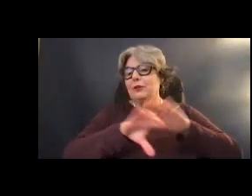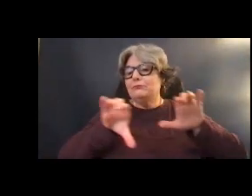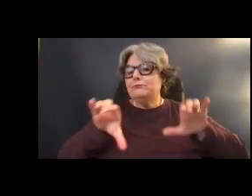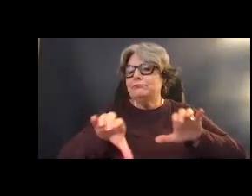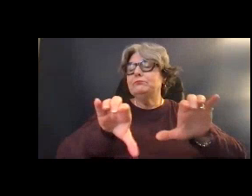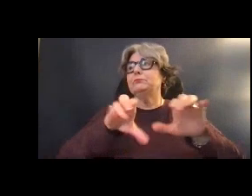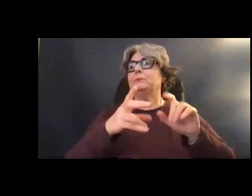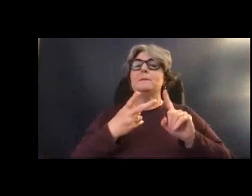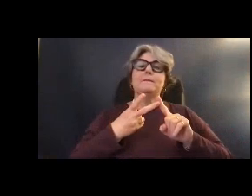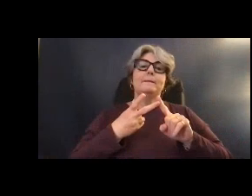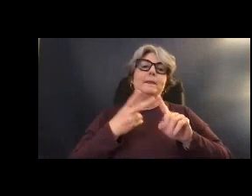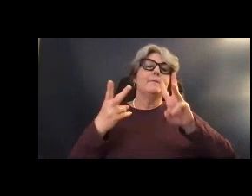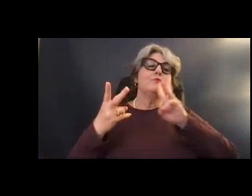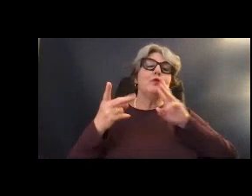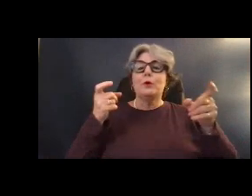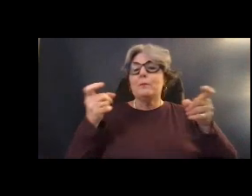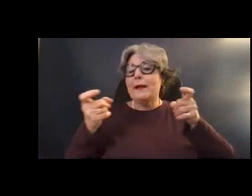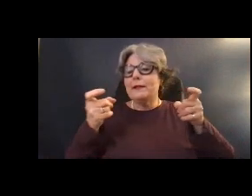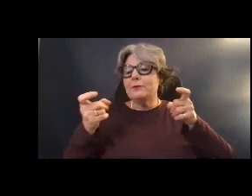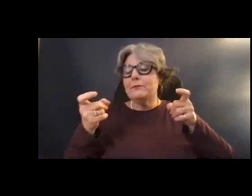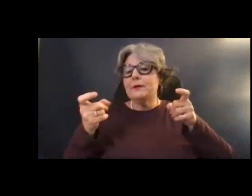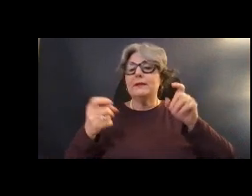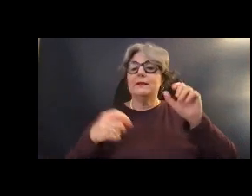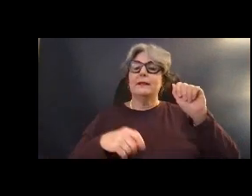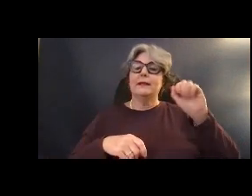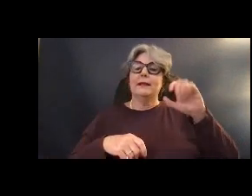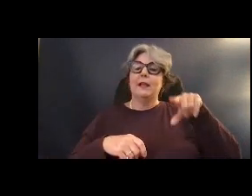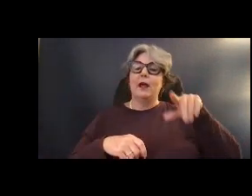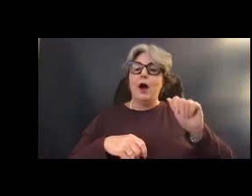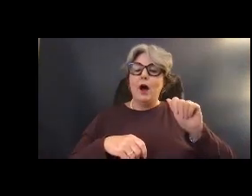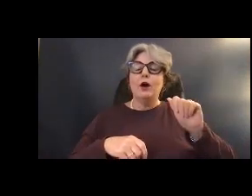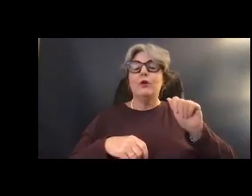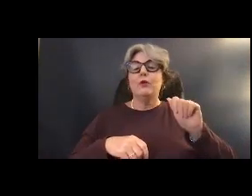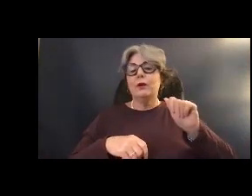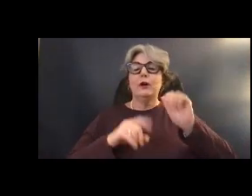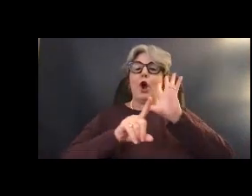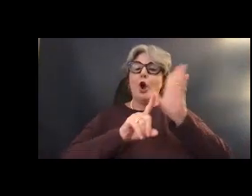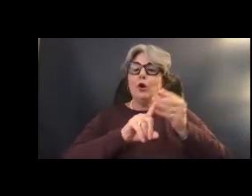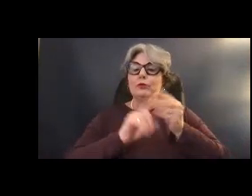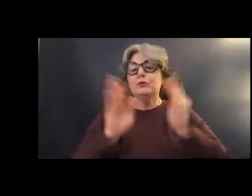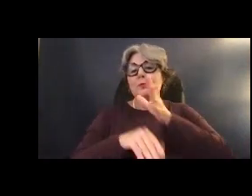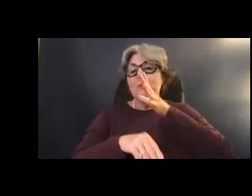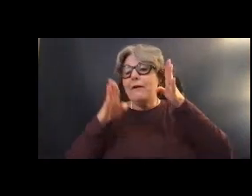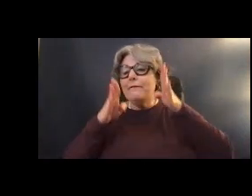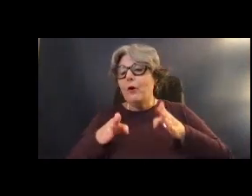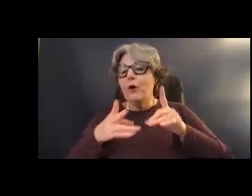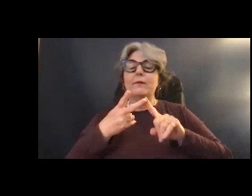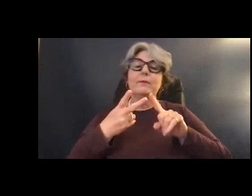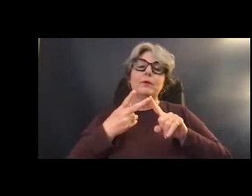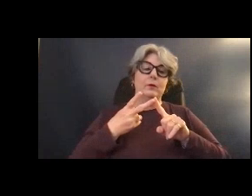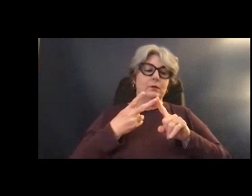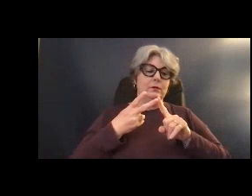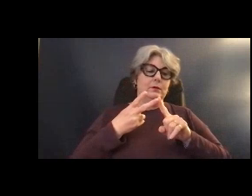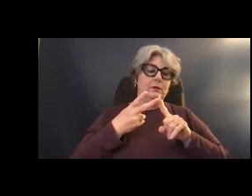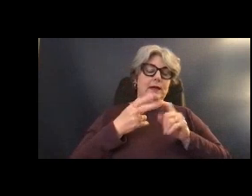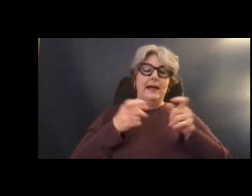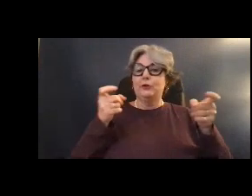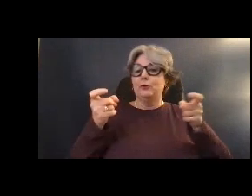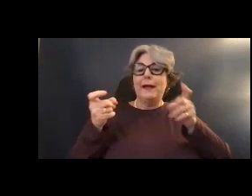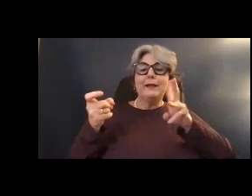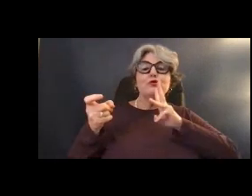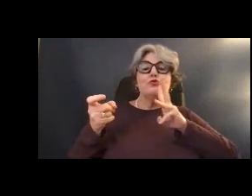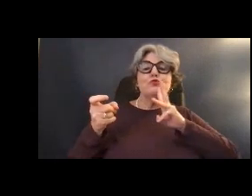it's water management in aquaculture, small farm or aquaculture, and how to manage the water